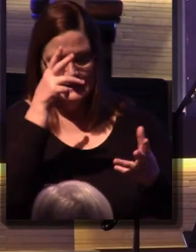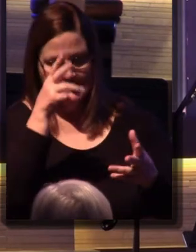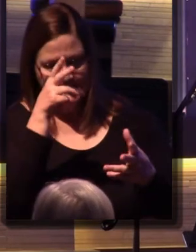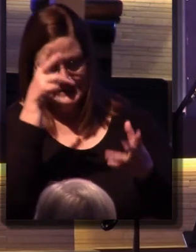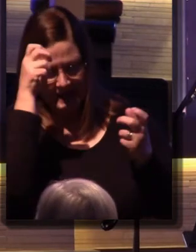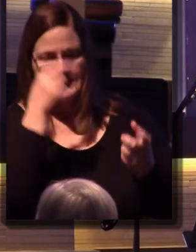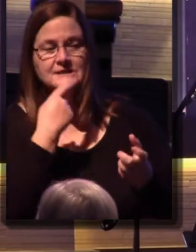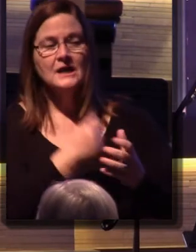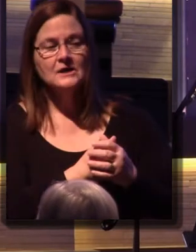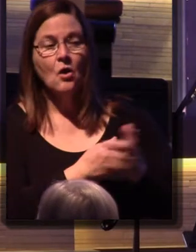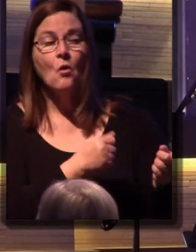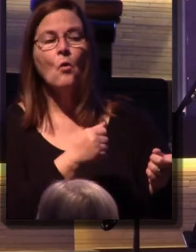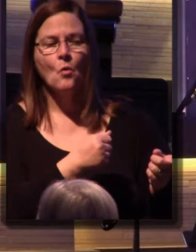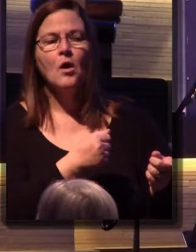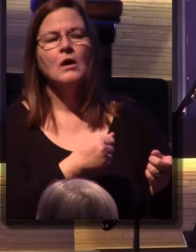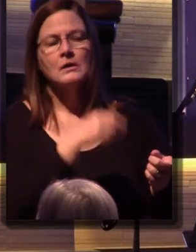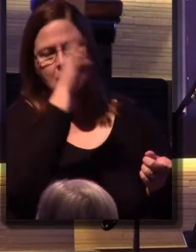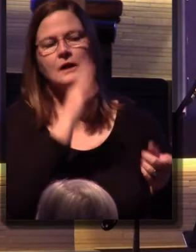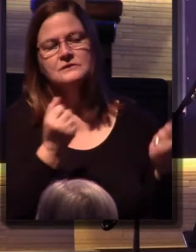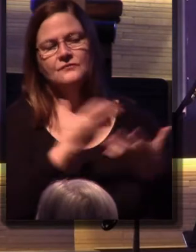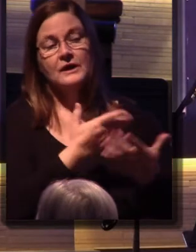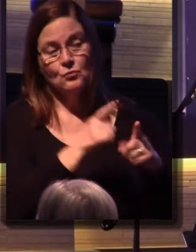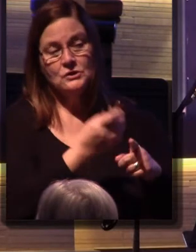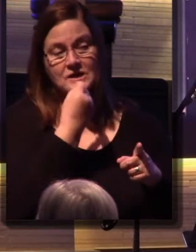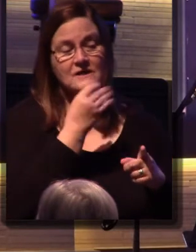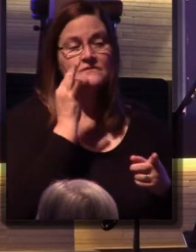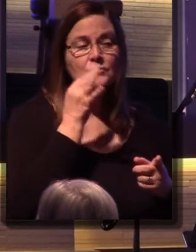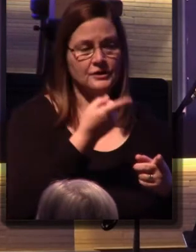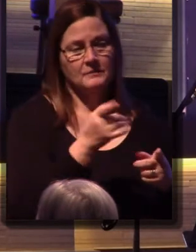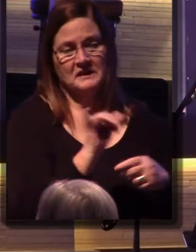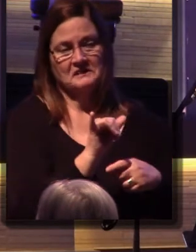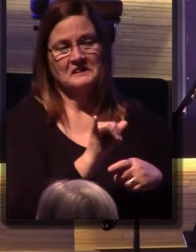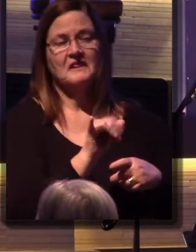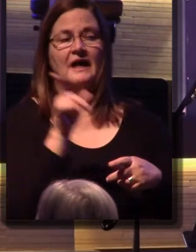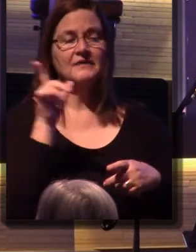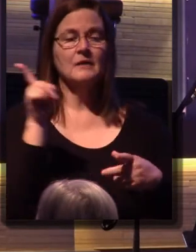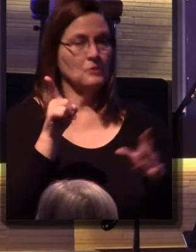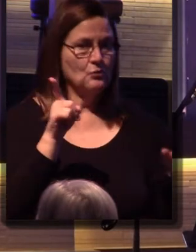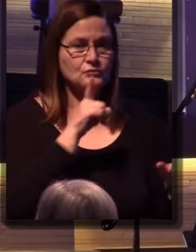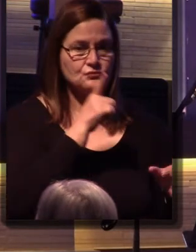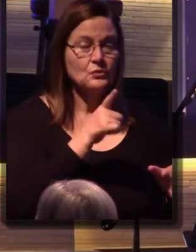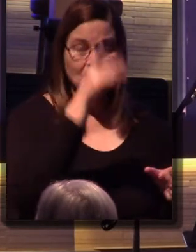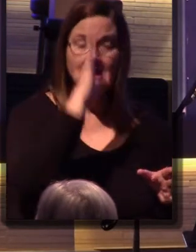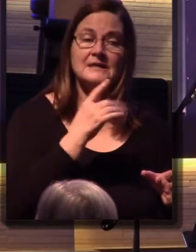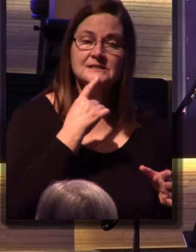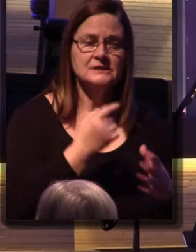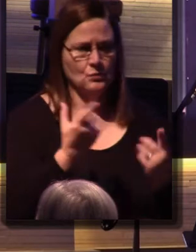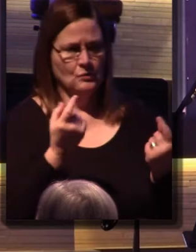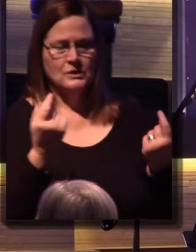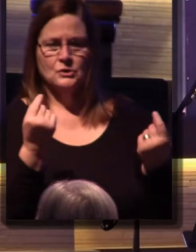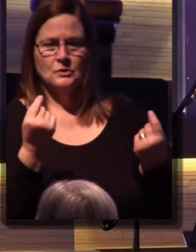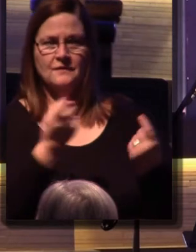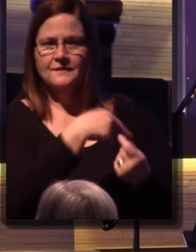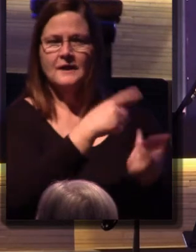to them, no, God's afraid of you, because when you eat it, you're going to be like him. And you think, well, that's not true. He lied to them. No, it is true, because